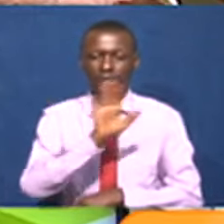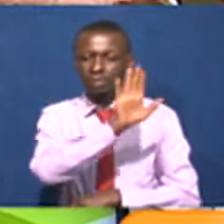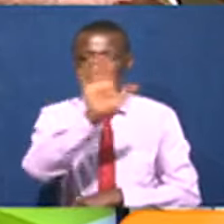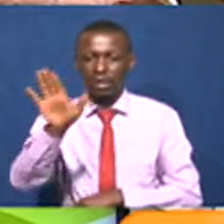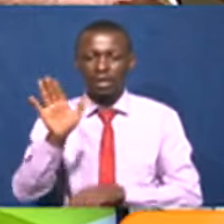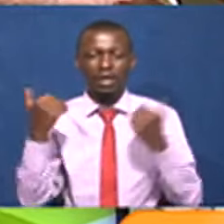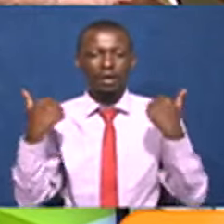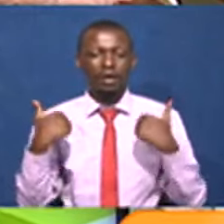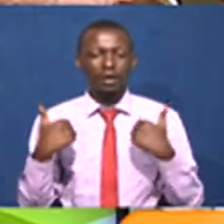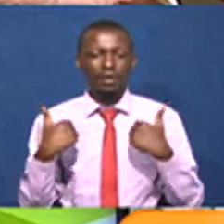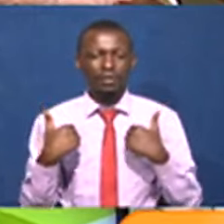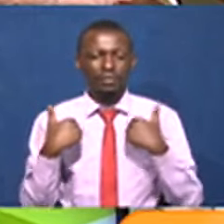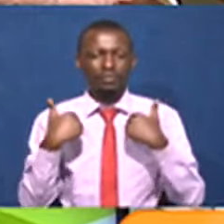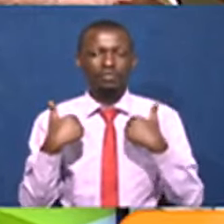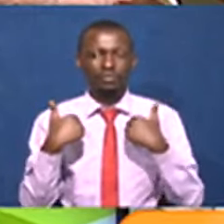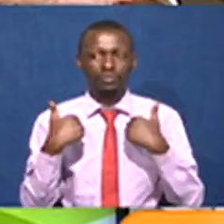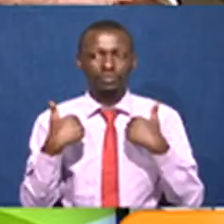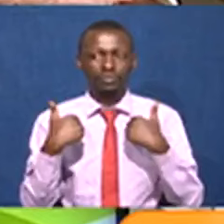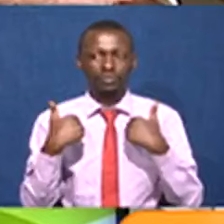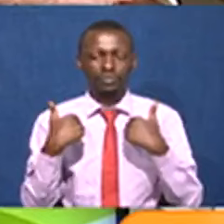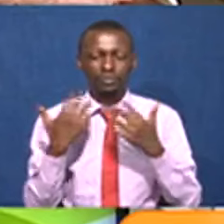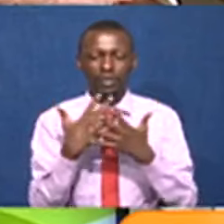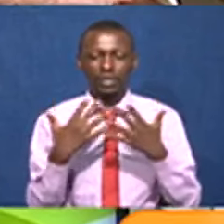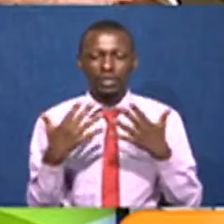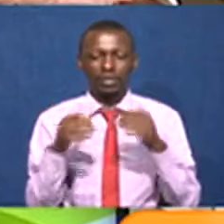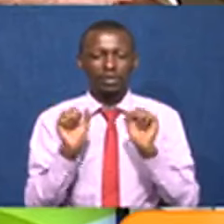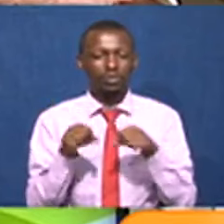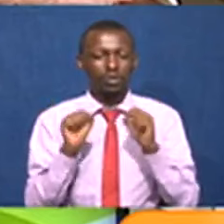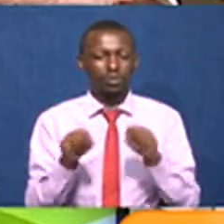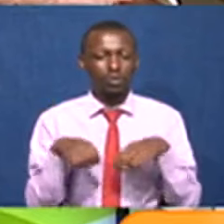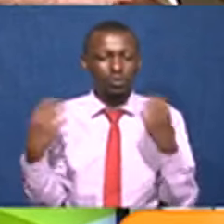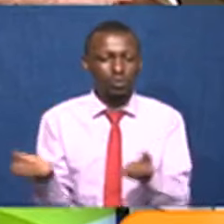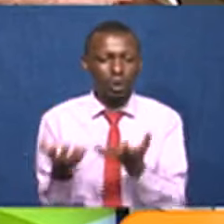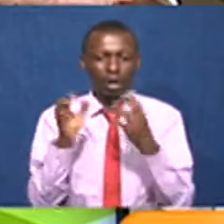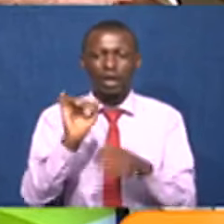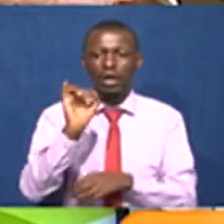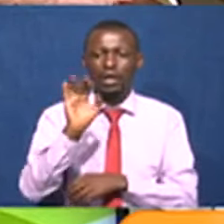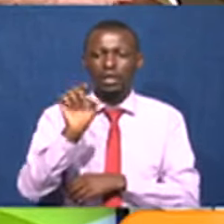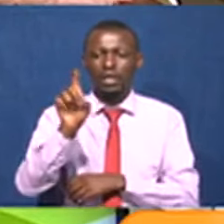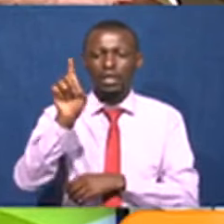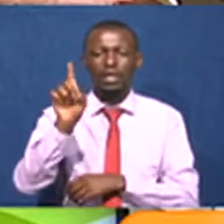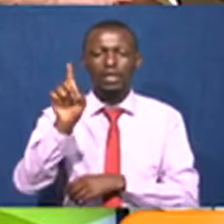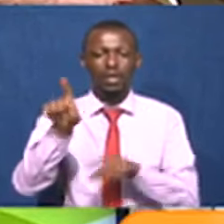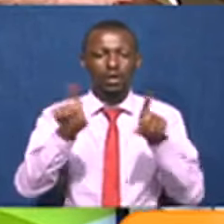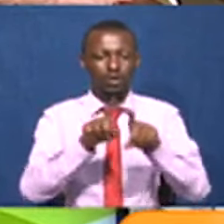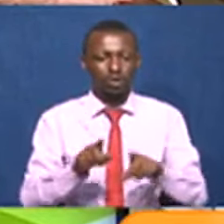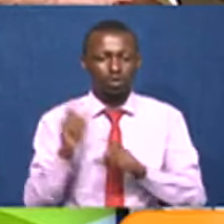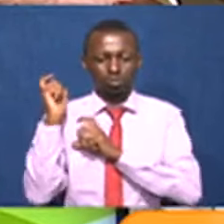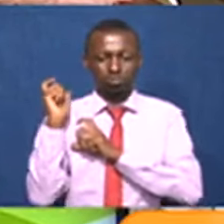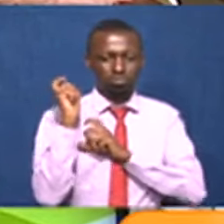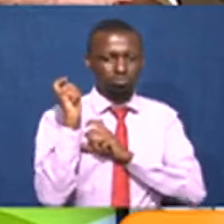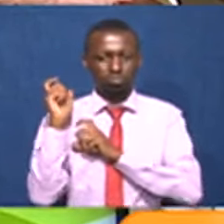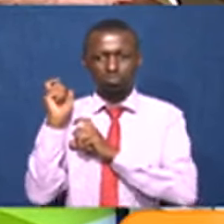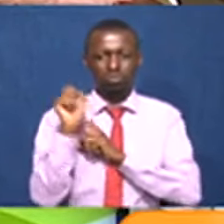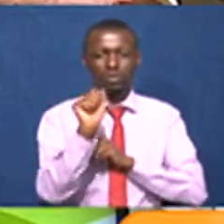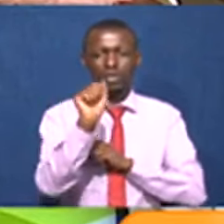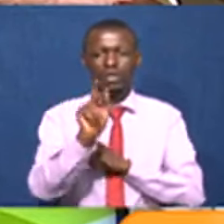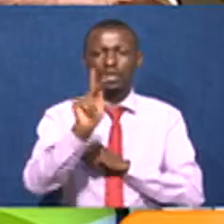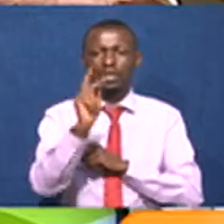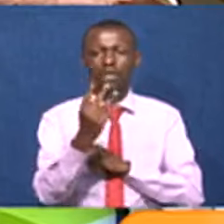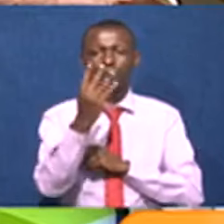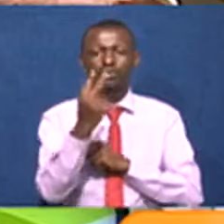possession of improvised explosive devices, that is IEDs, projectile bombs and AK-47 rifles. Their female